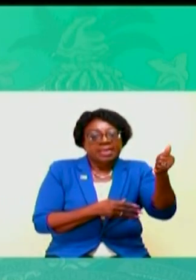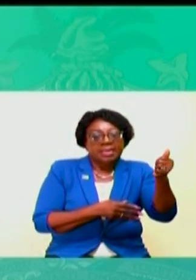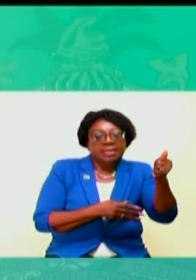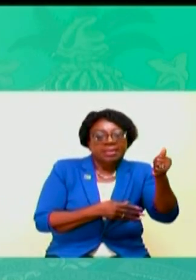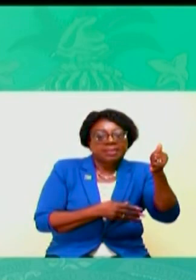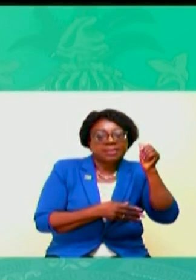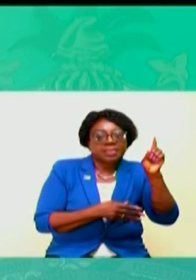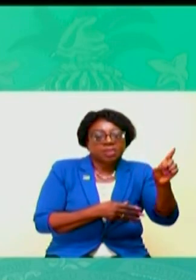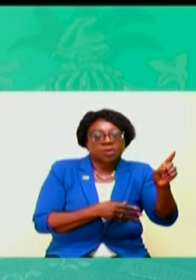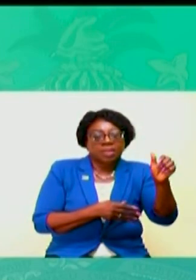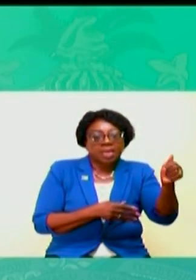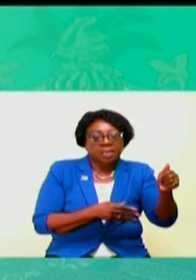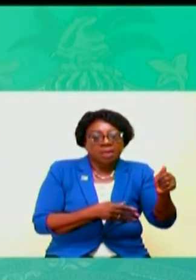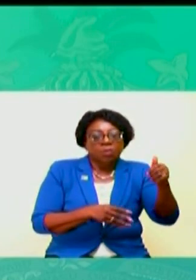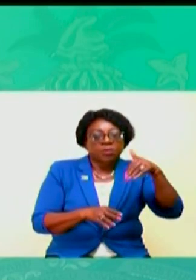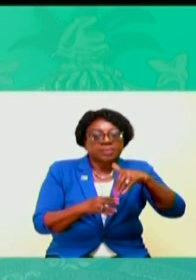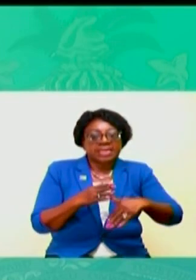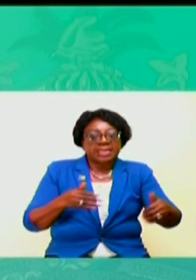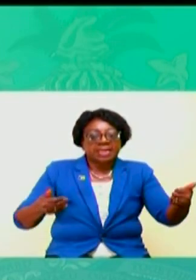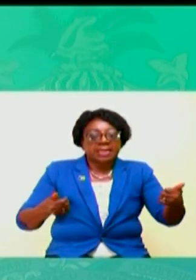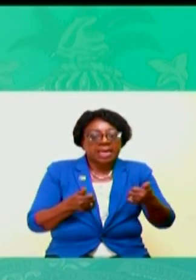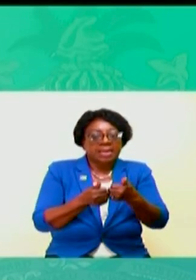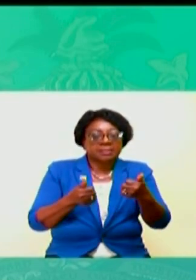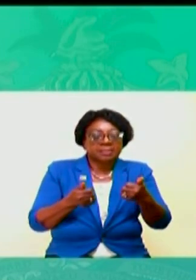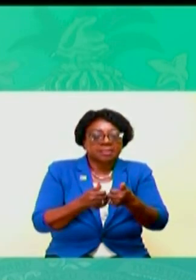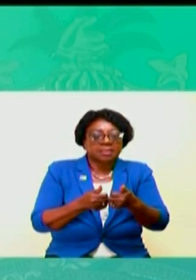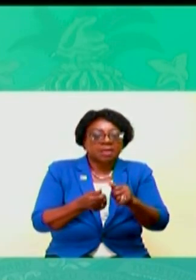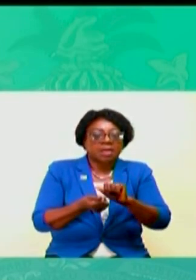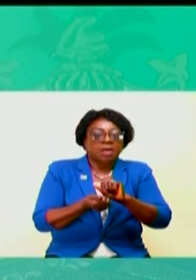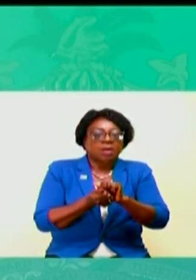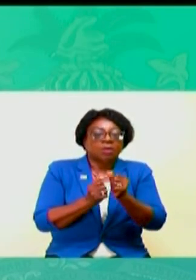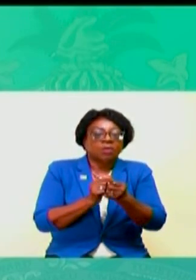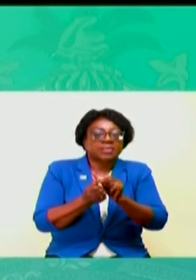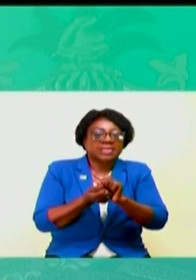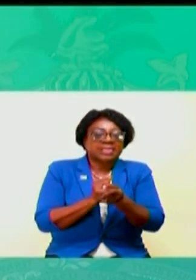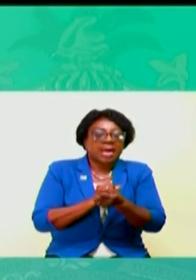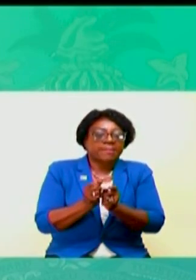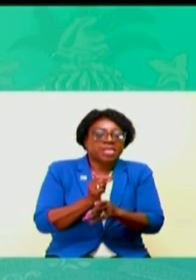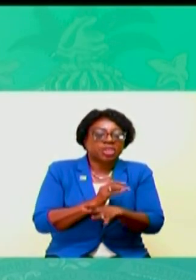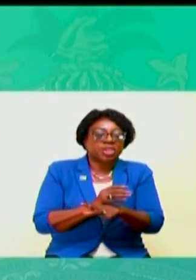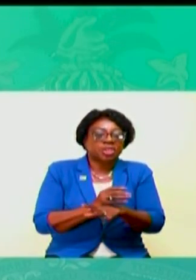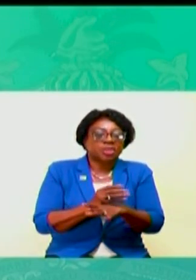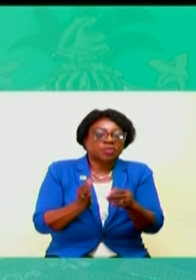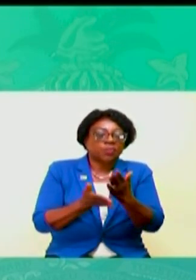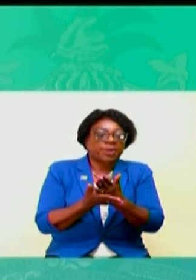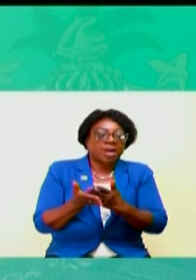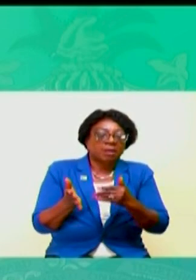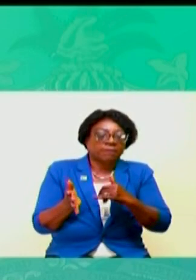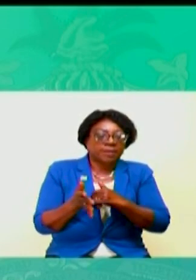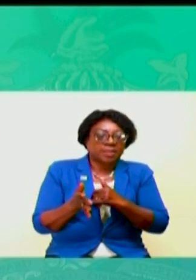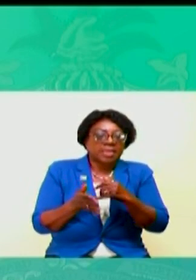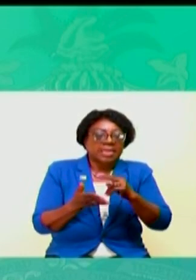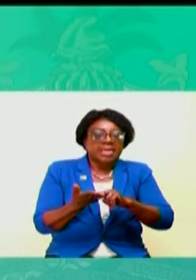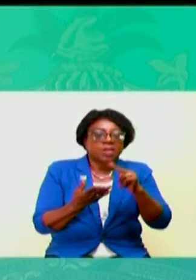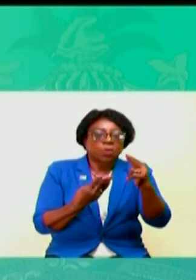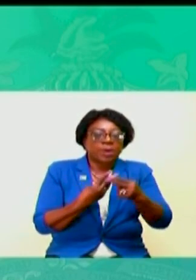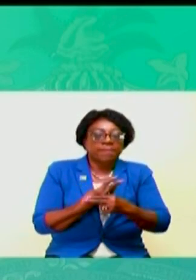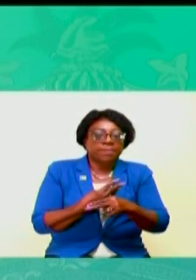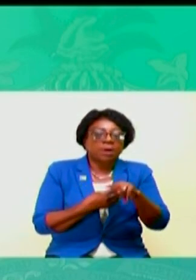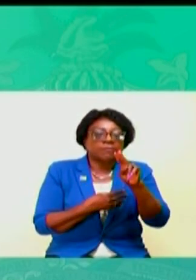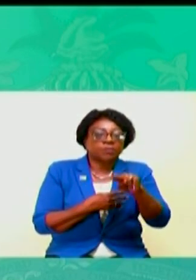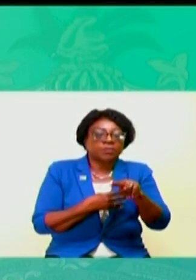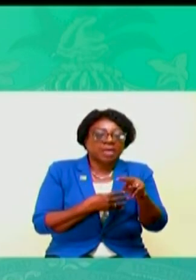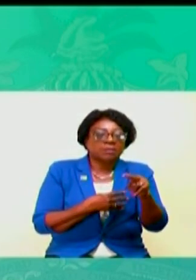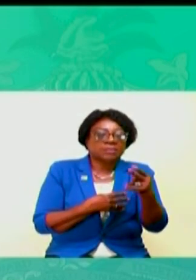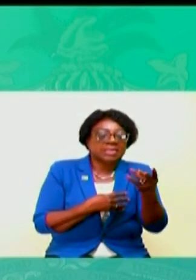involved in an accident, sustaining damage to its port shaft and gearbox in November of